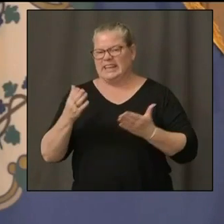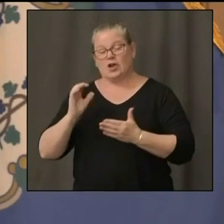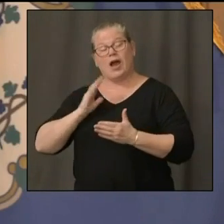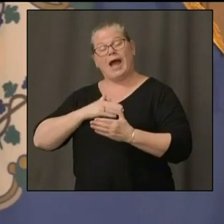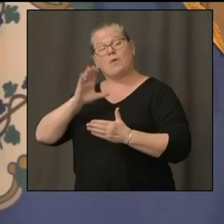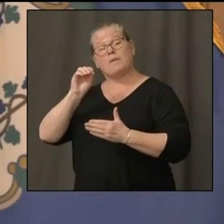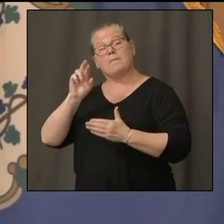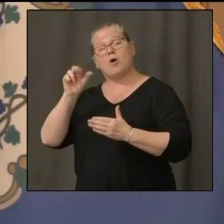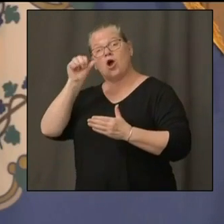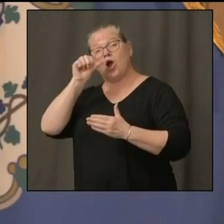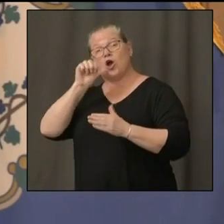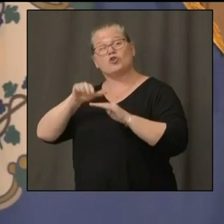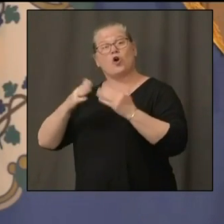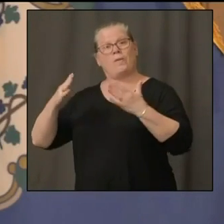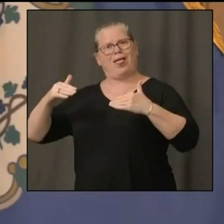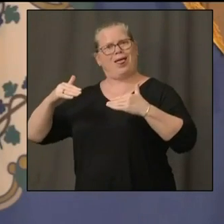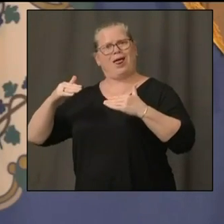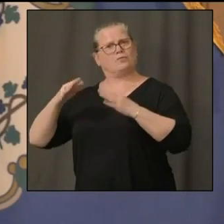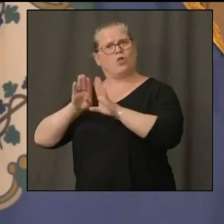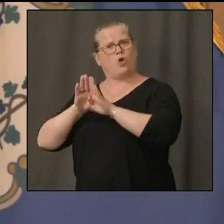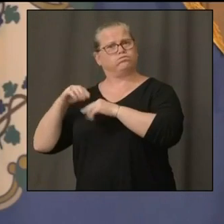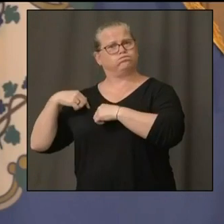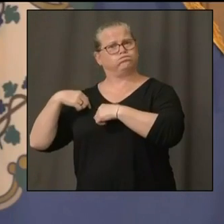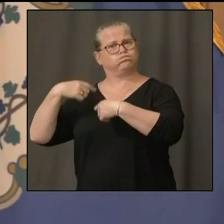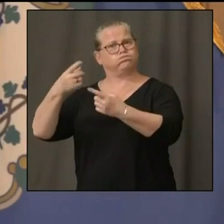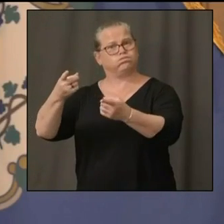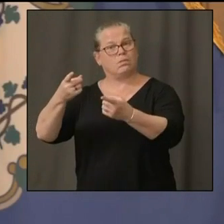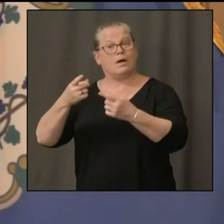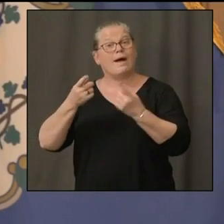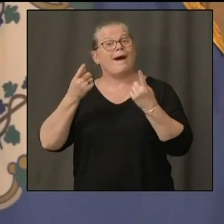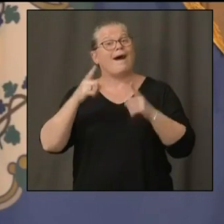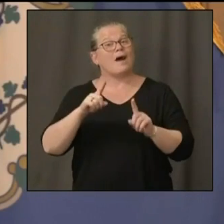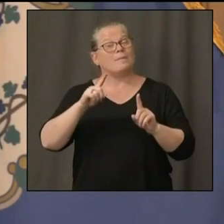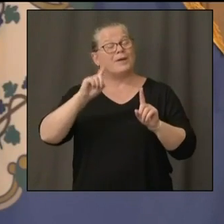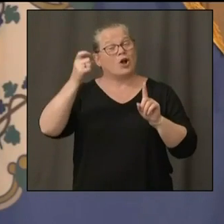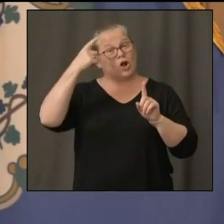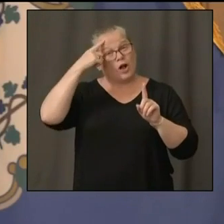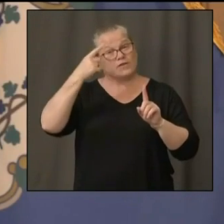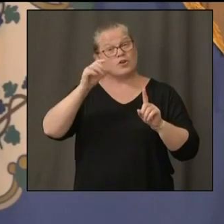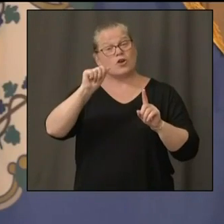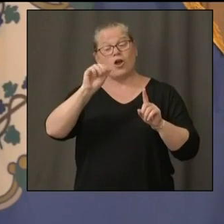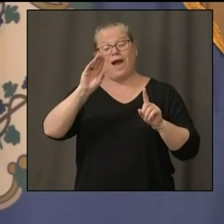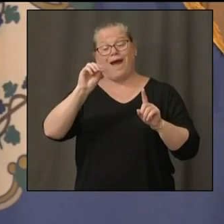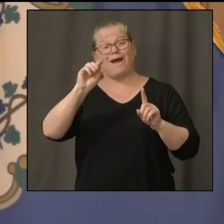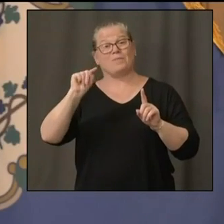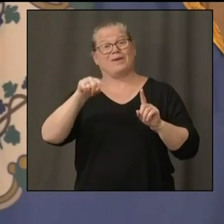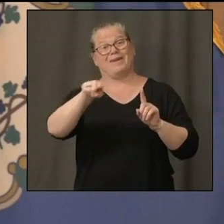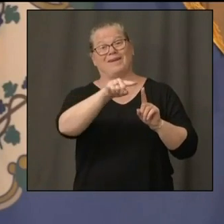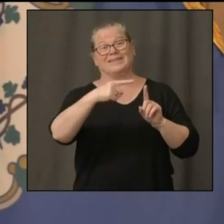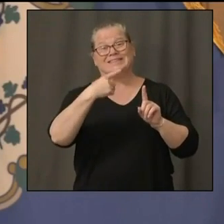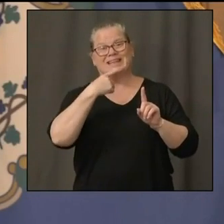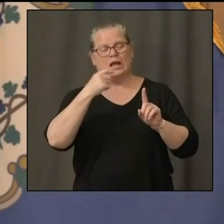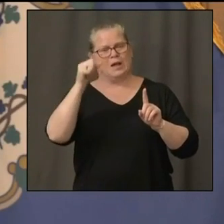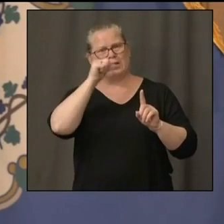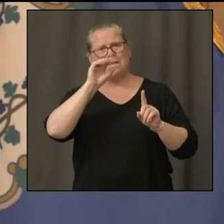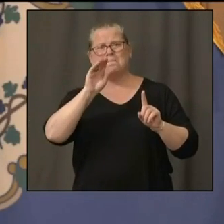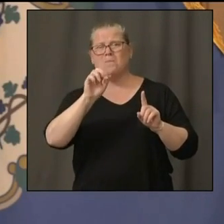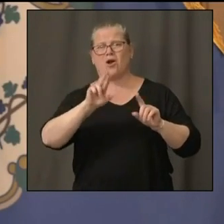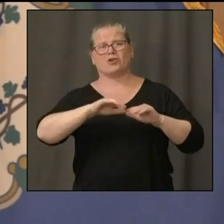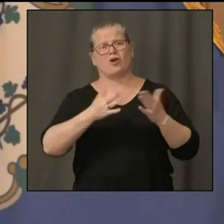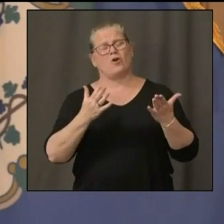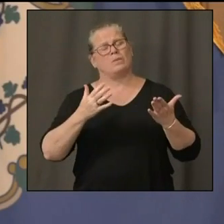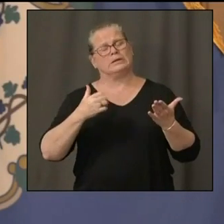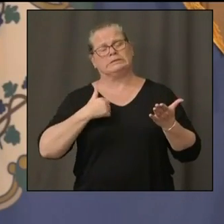Abbott said, I regret having opened the bars at all because they are so conducive to